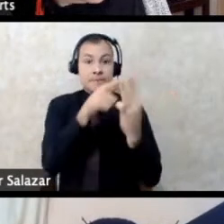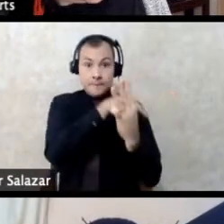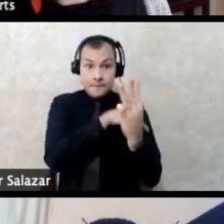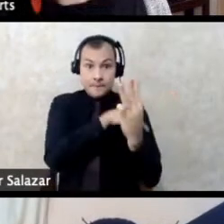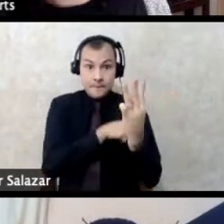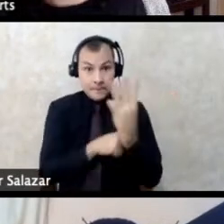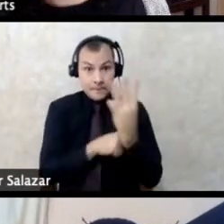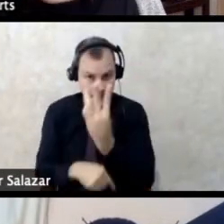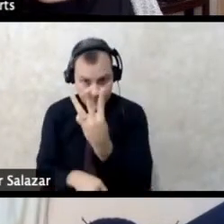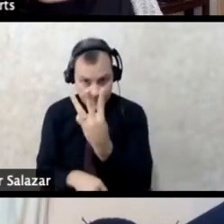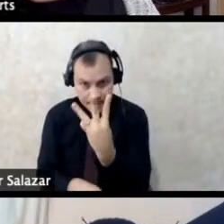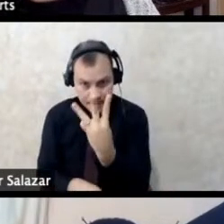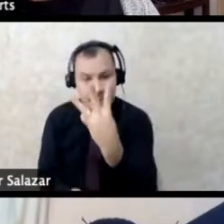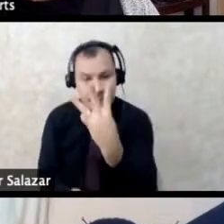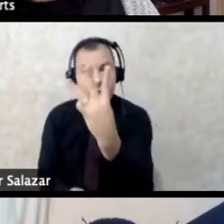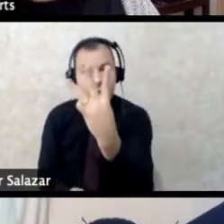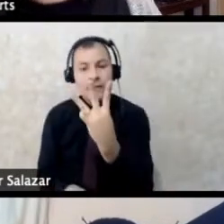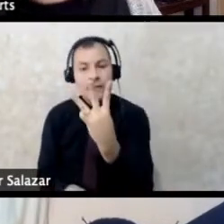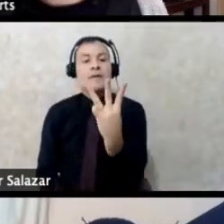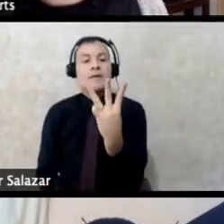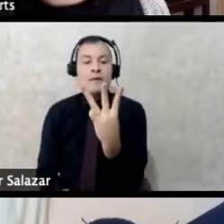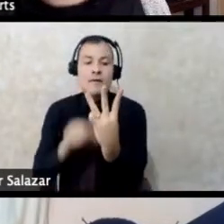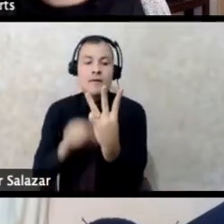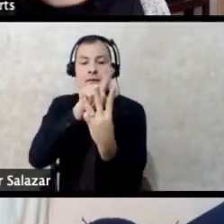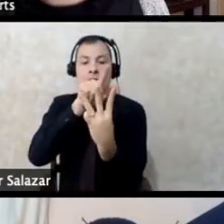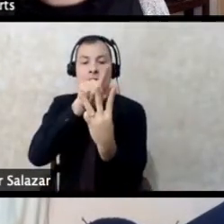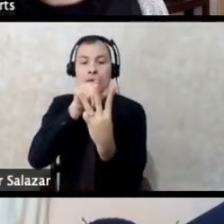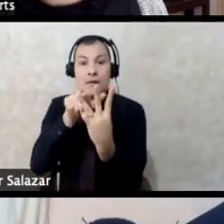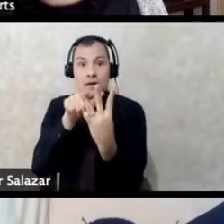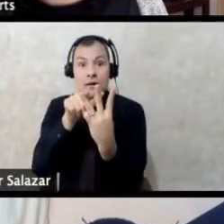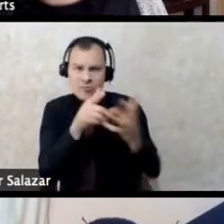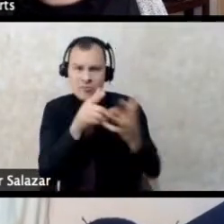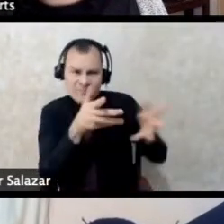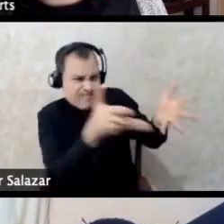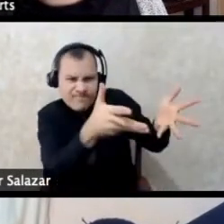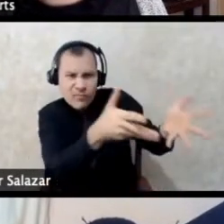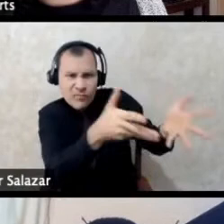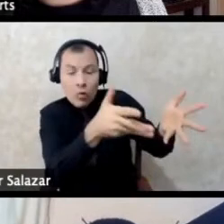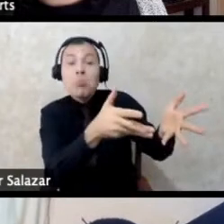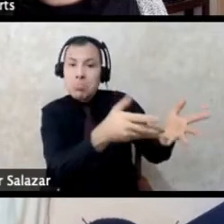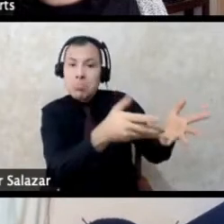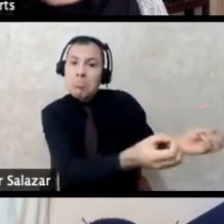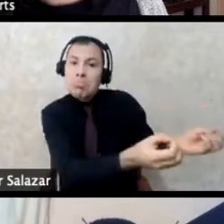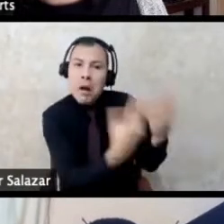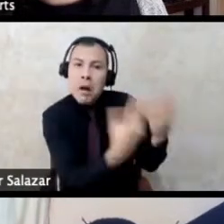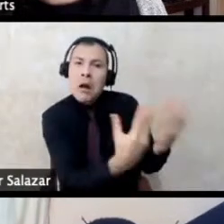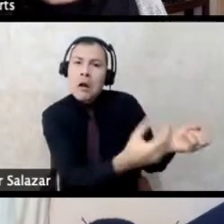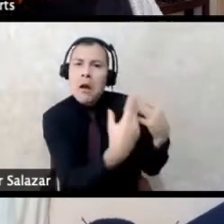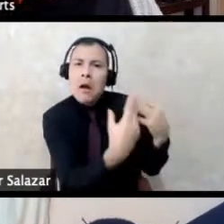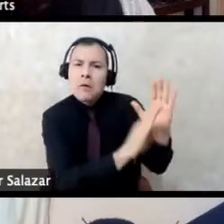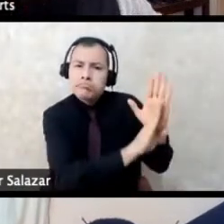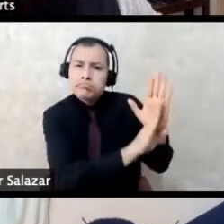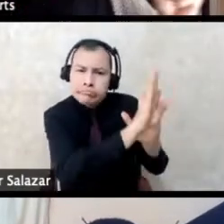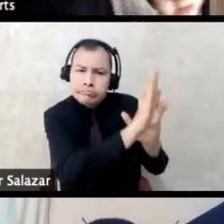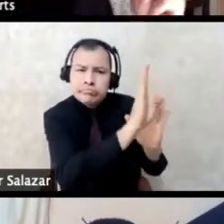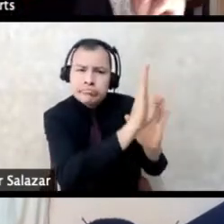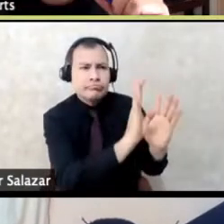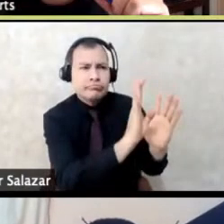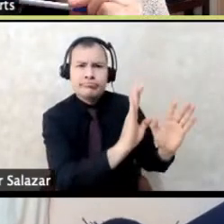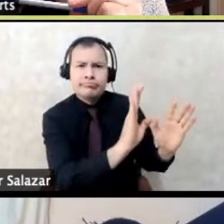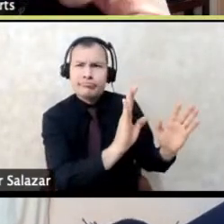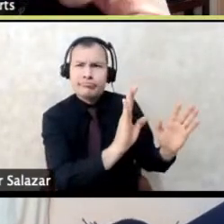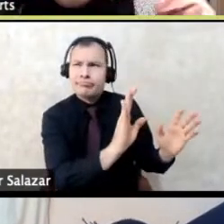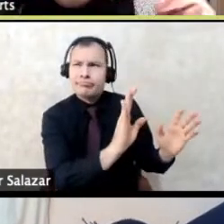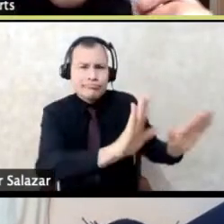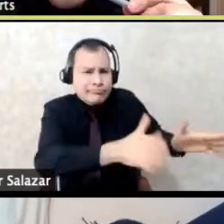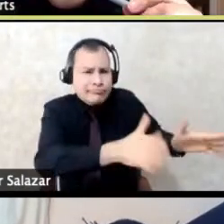esperamos pues seguir generando grandes resultados para beneficio de la comunidad. So in that work